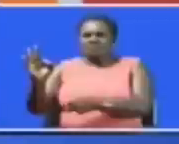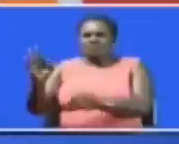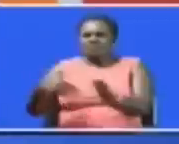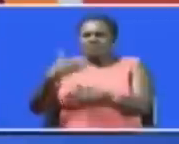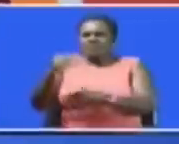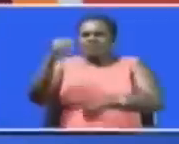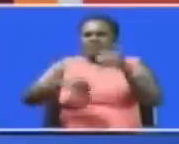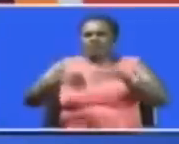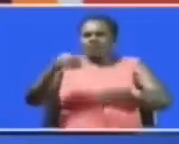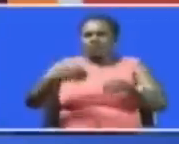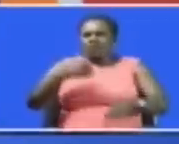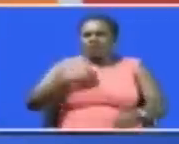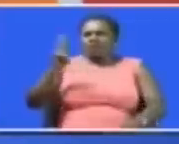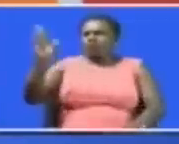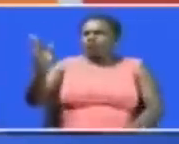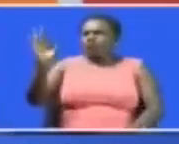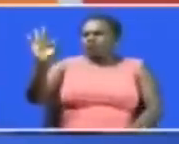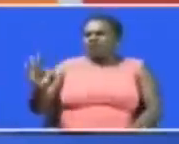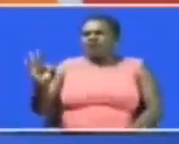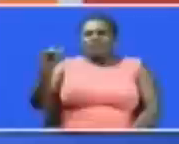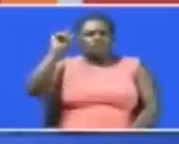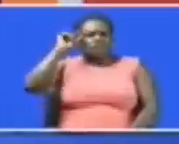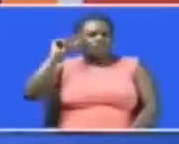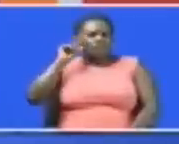will have put in place the law that will ensure that those women